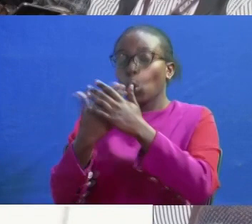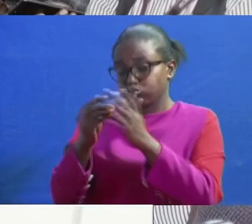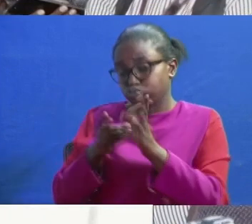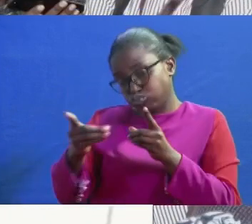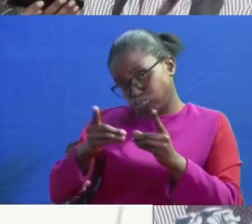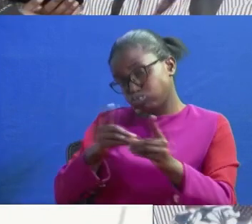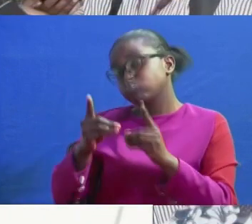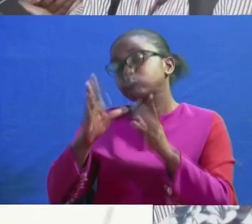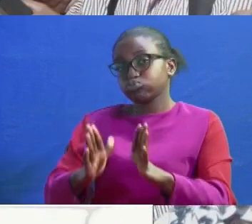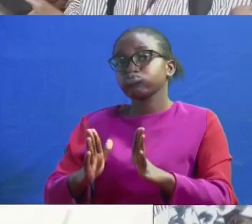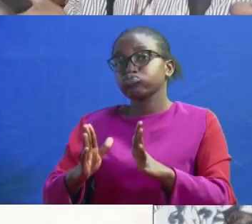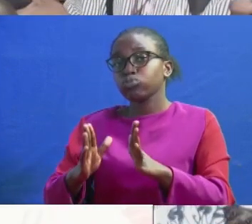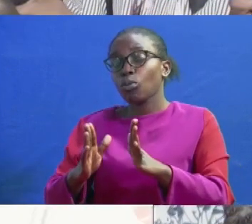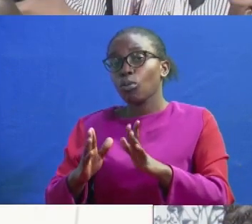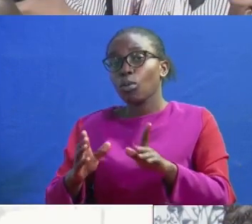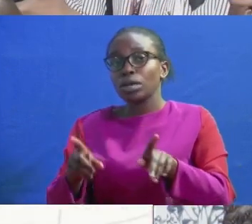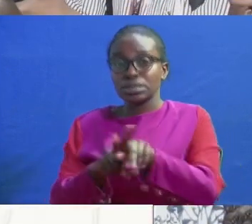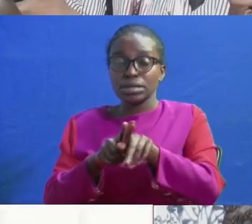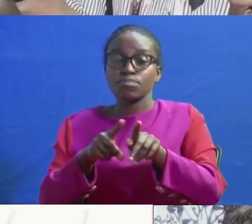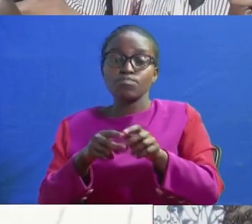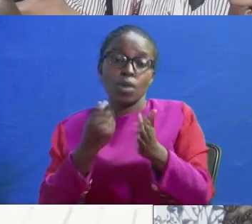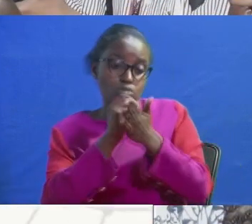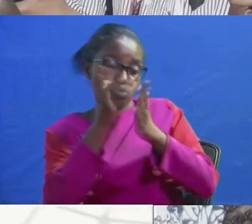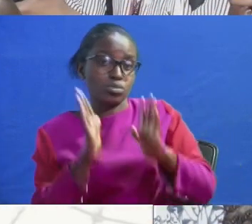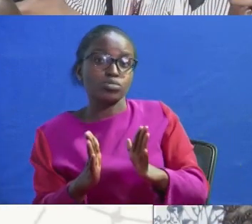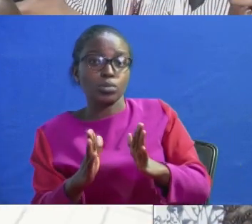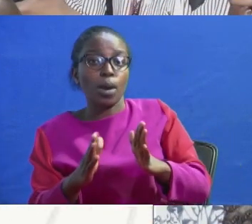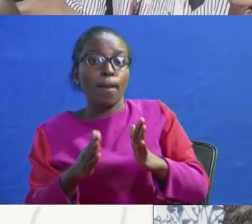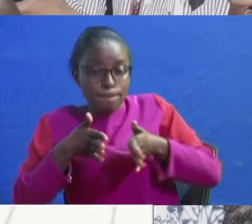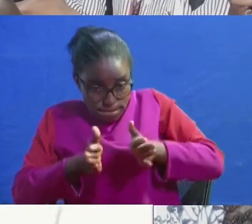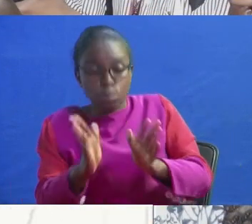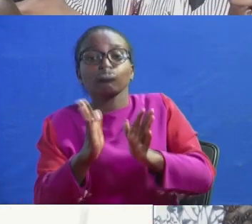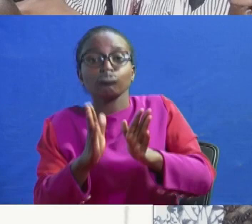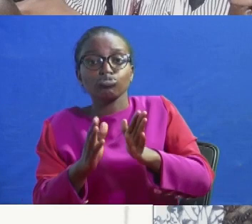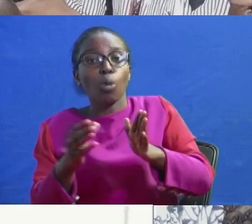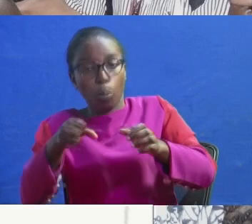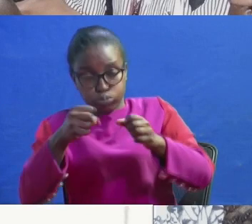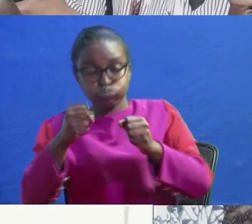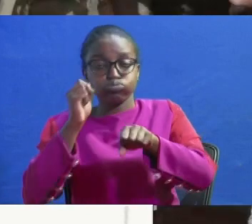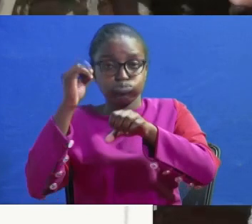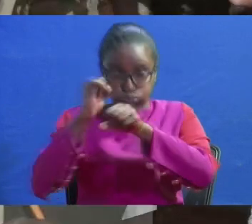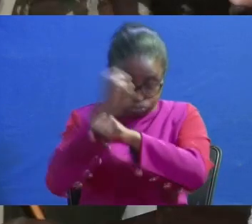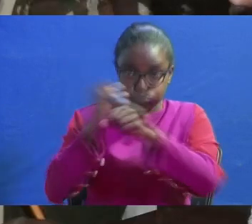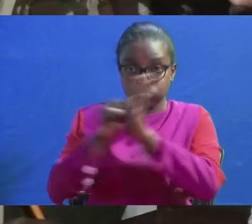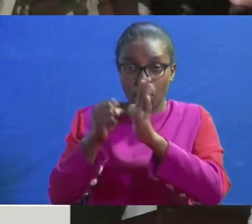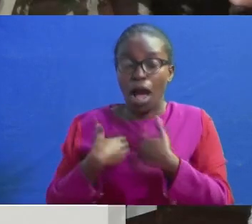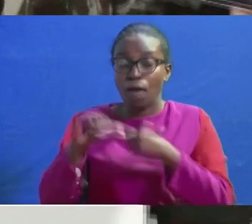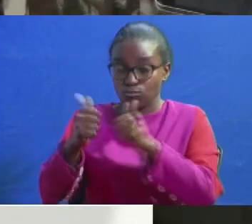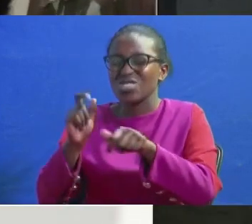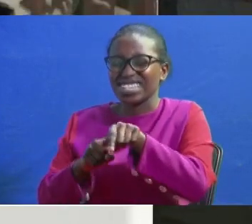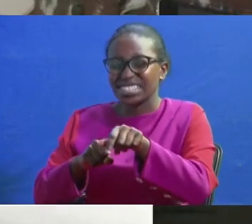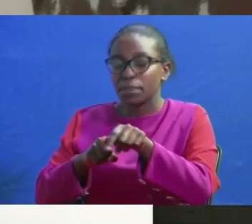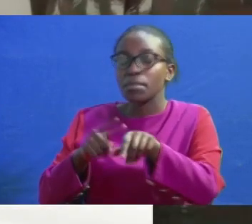and as the Secretary of Public Prosecutions. Oduor is a High Court advocate with a master's degree in International